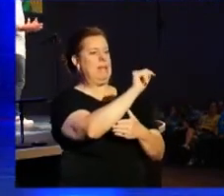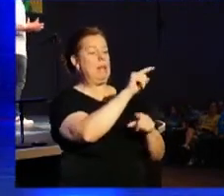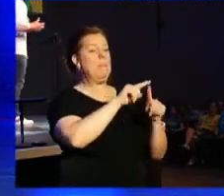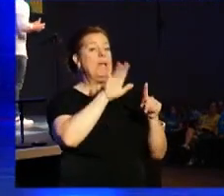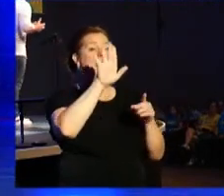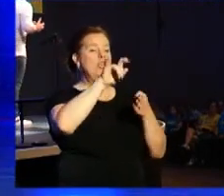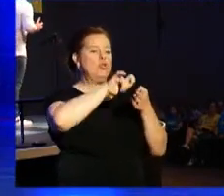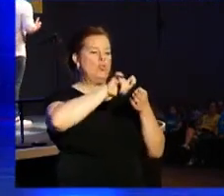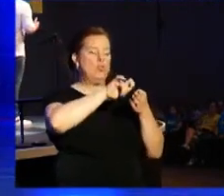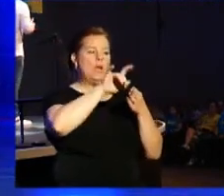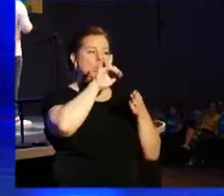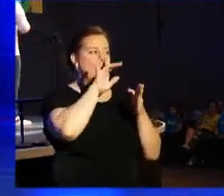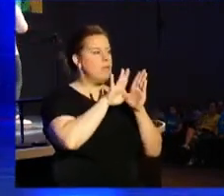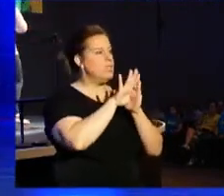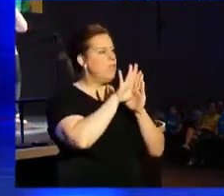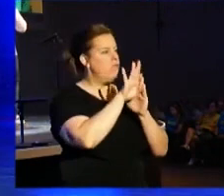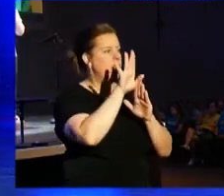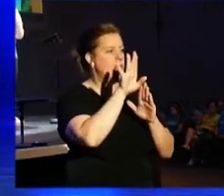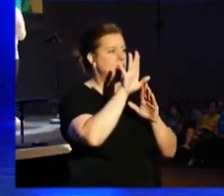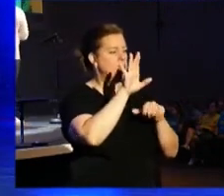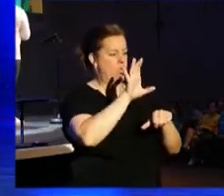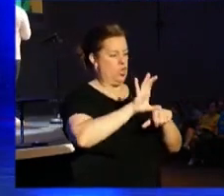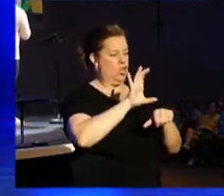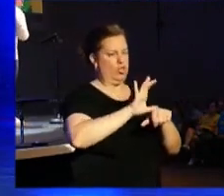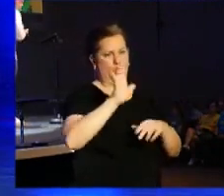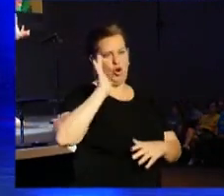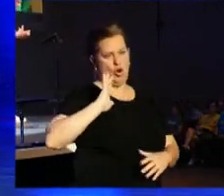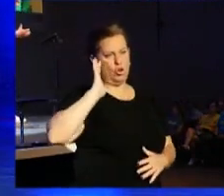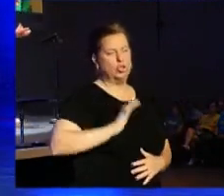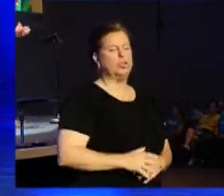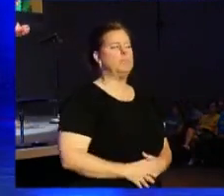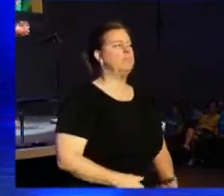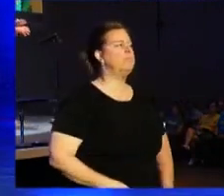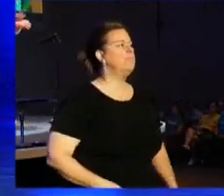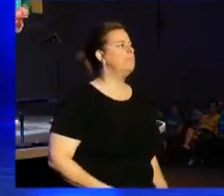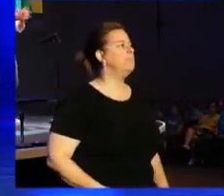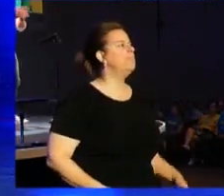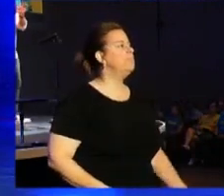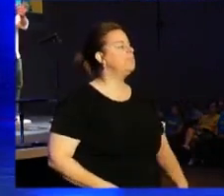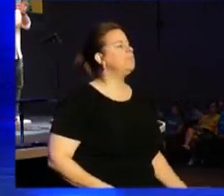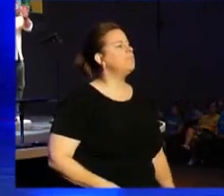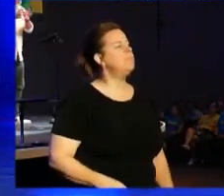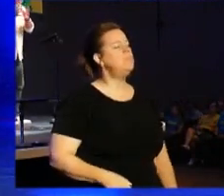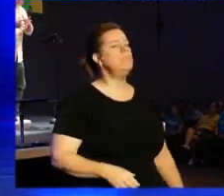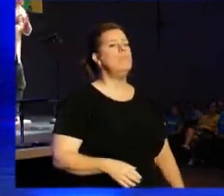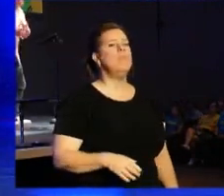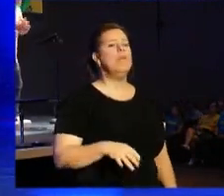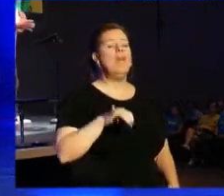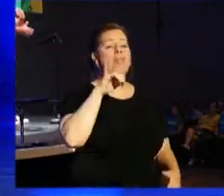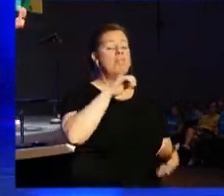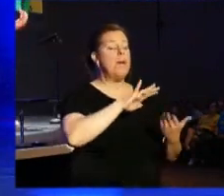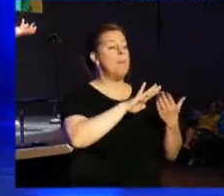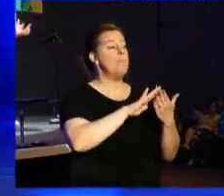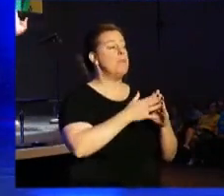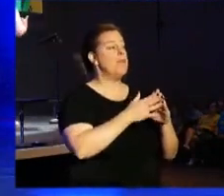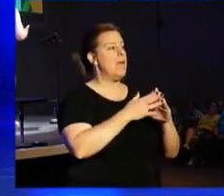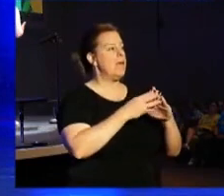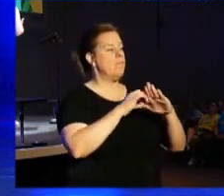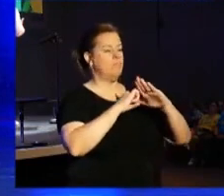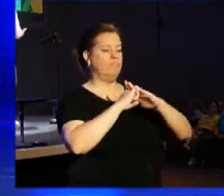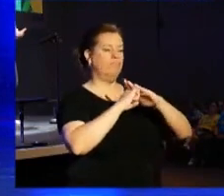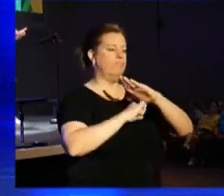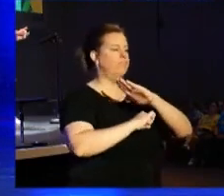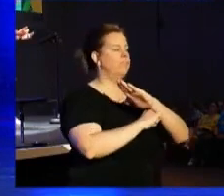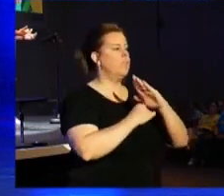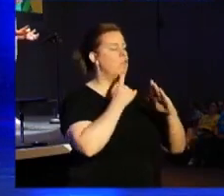church. The way Augustine studied Scripture and wrote about Scripture became part of the foundation for the modern